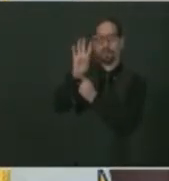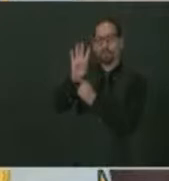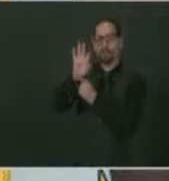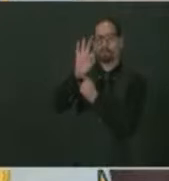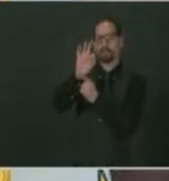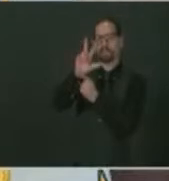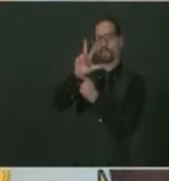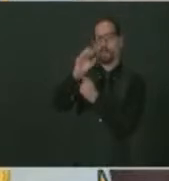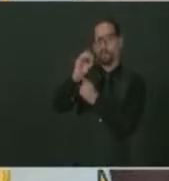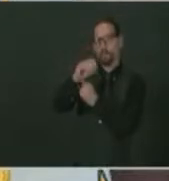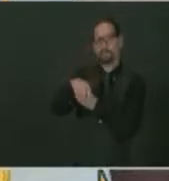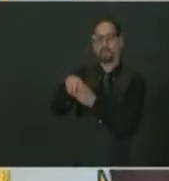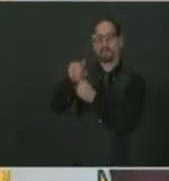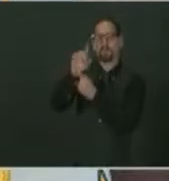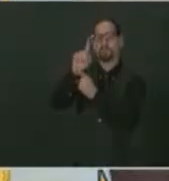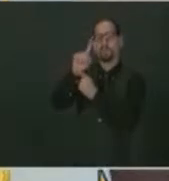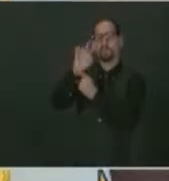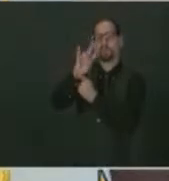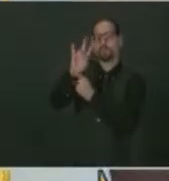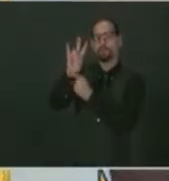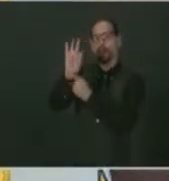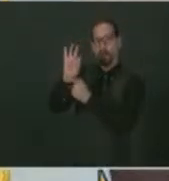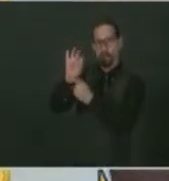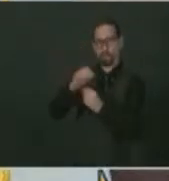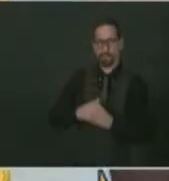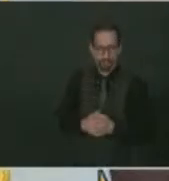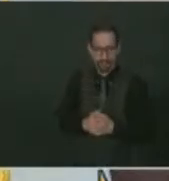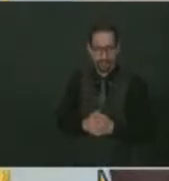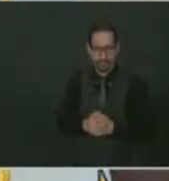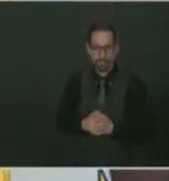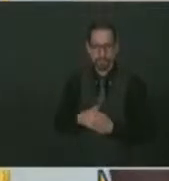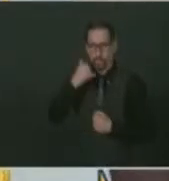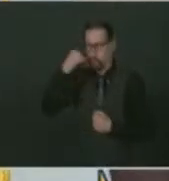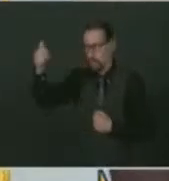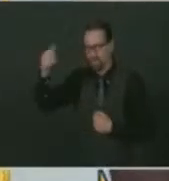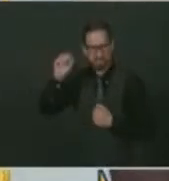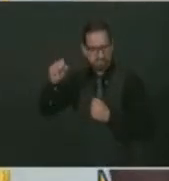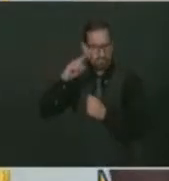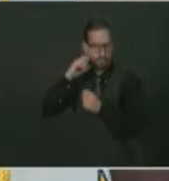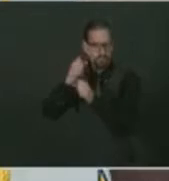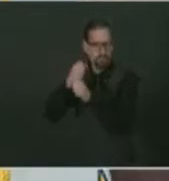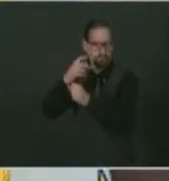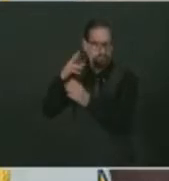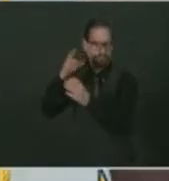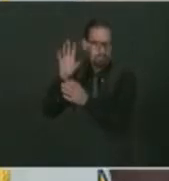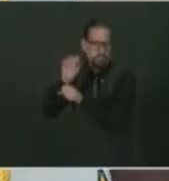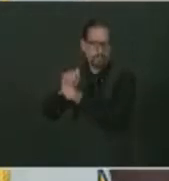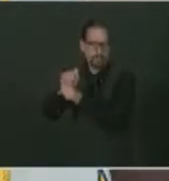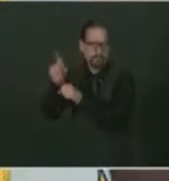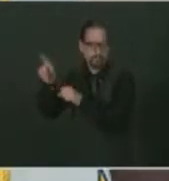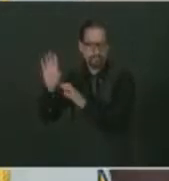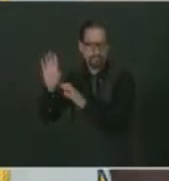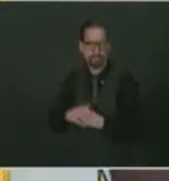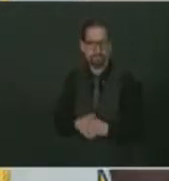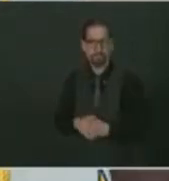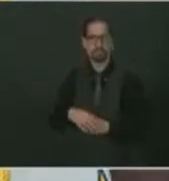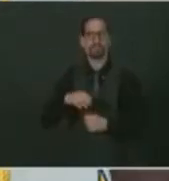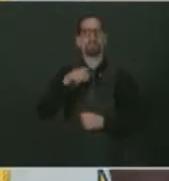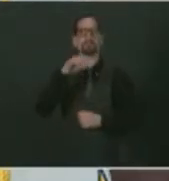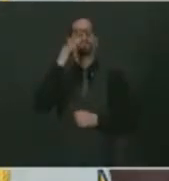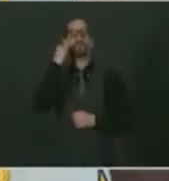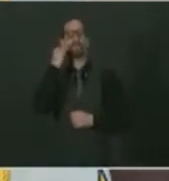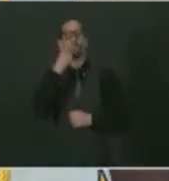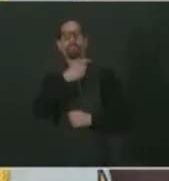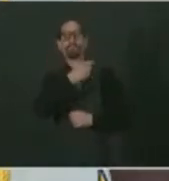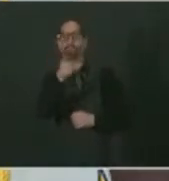We're going to hold our vaccine interest notification list up against our list of people who have already been vaccinated or who have an